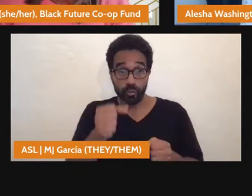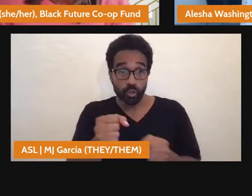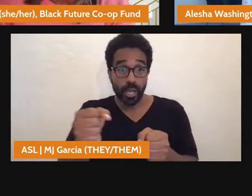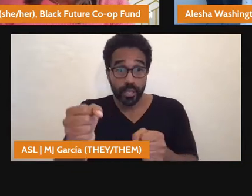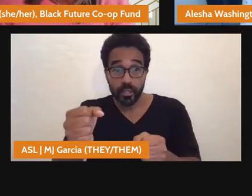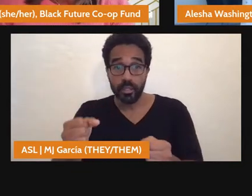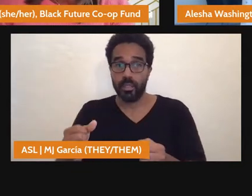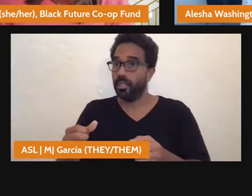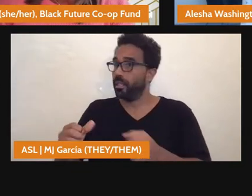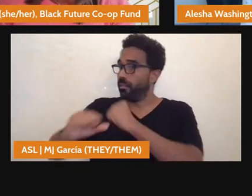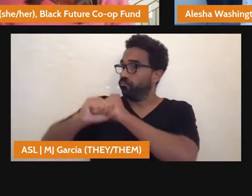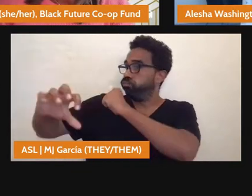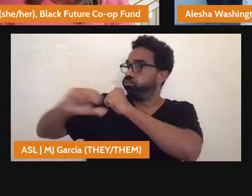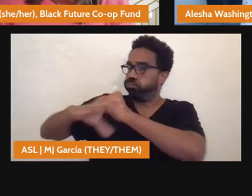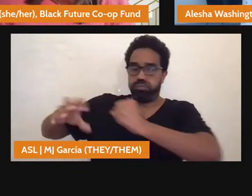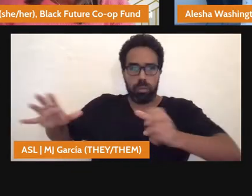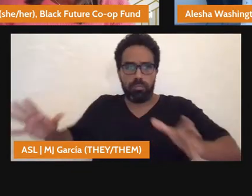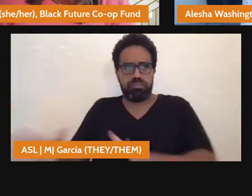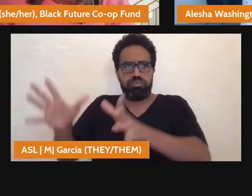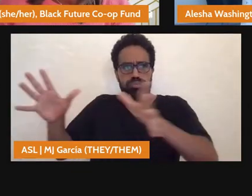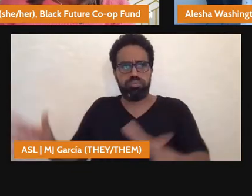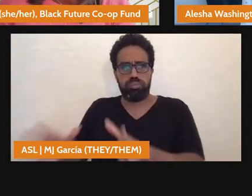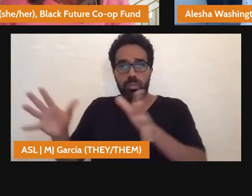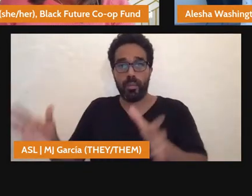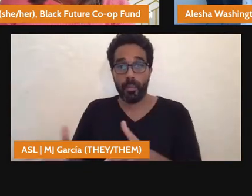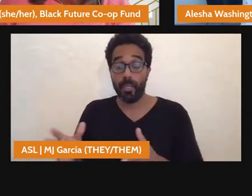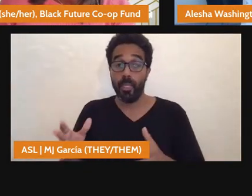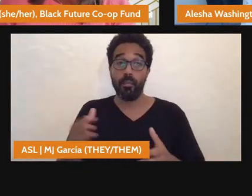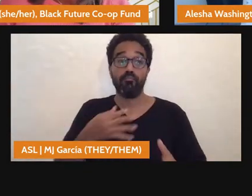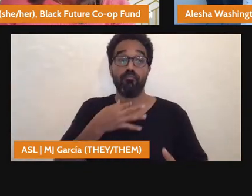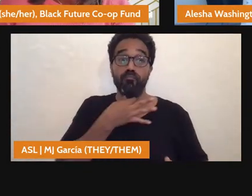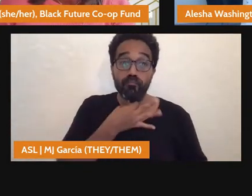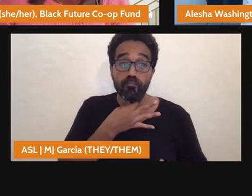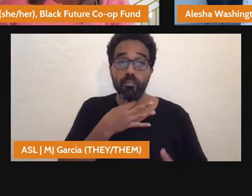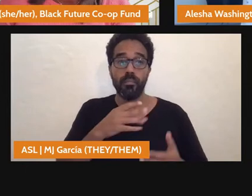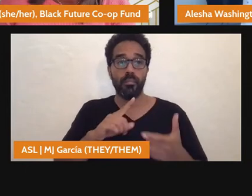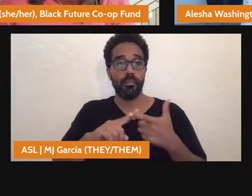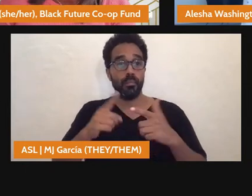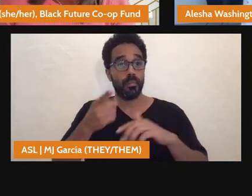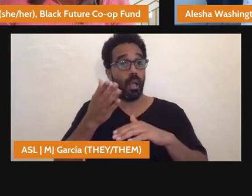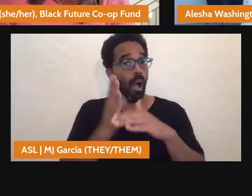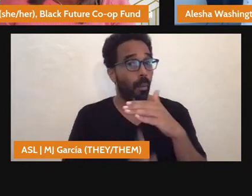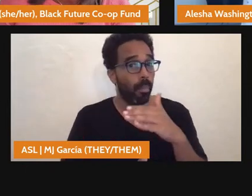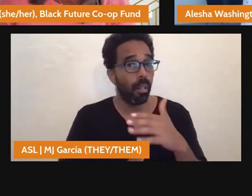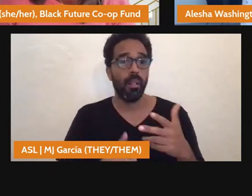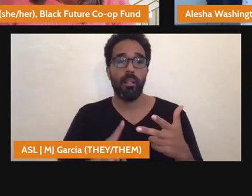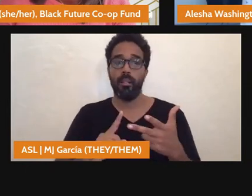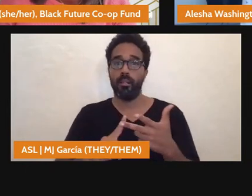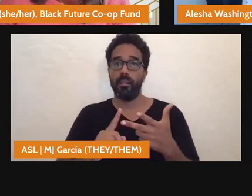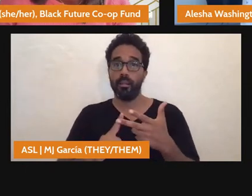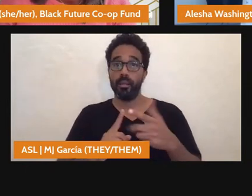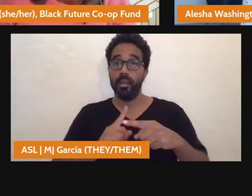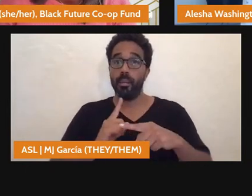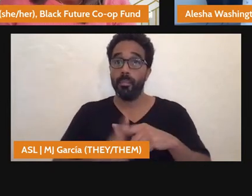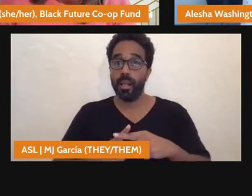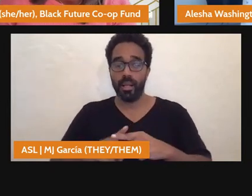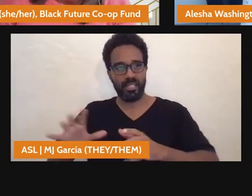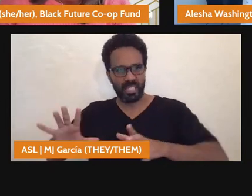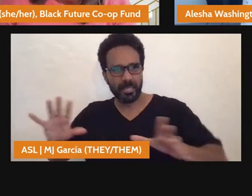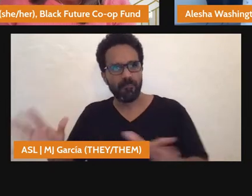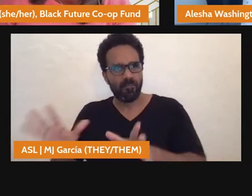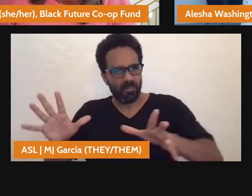So yeah, education, humility, curiosity, all of those things, and then be amplifiers of the